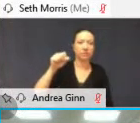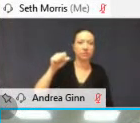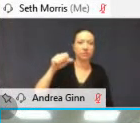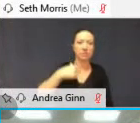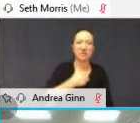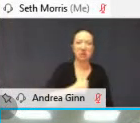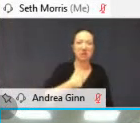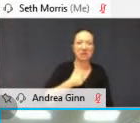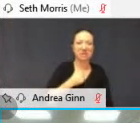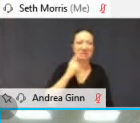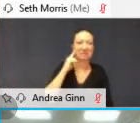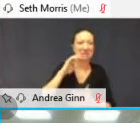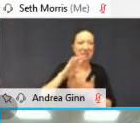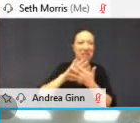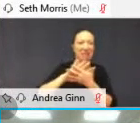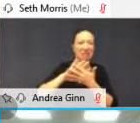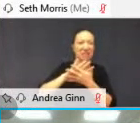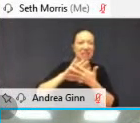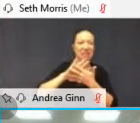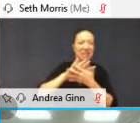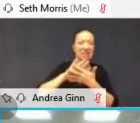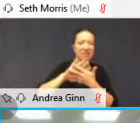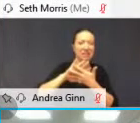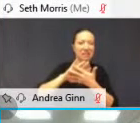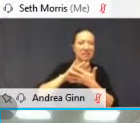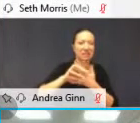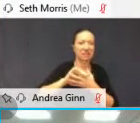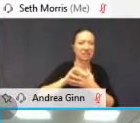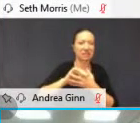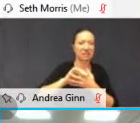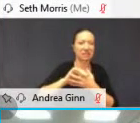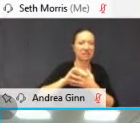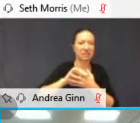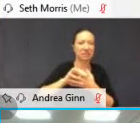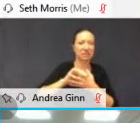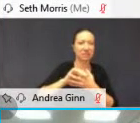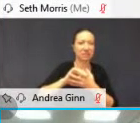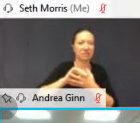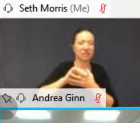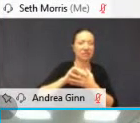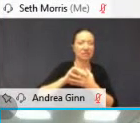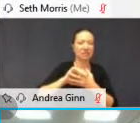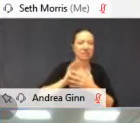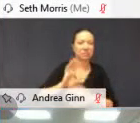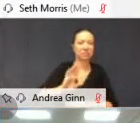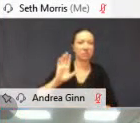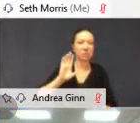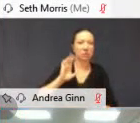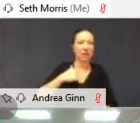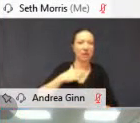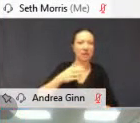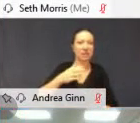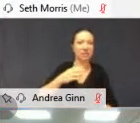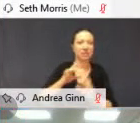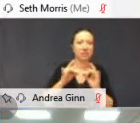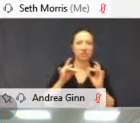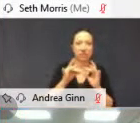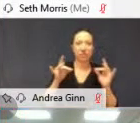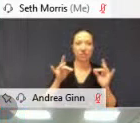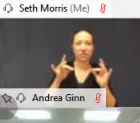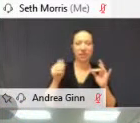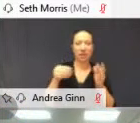Sorry, just checking my volume. I made reference to this earlier that the funding